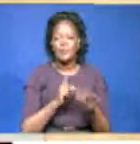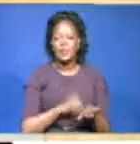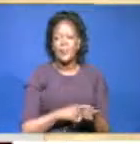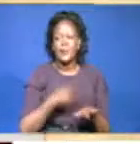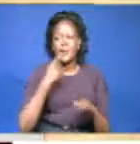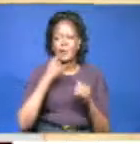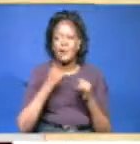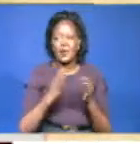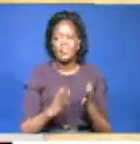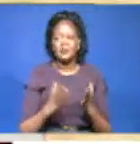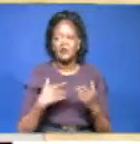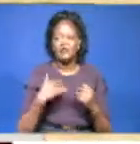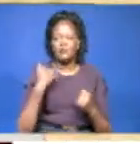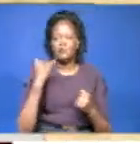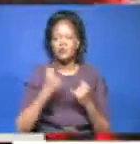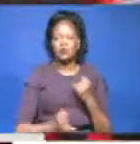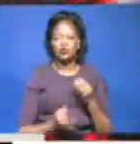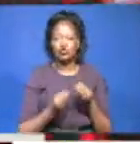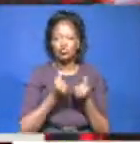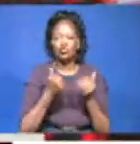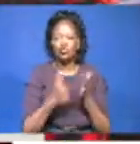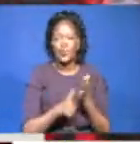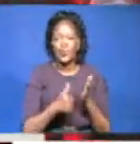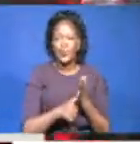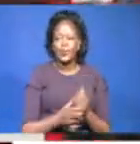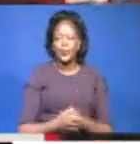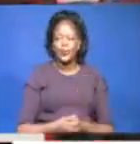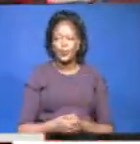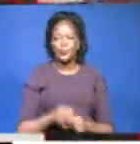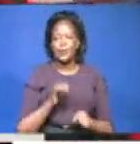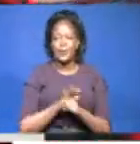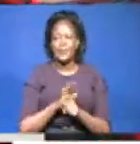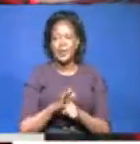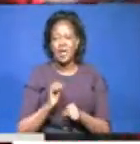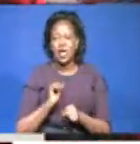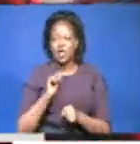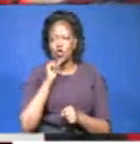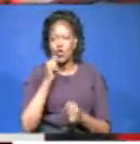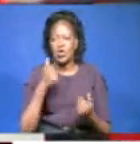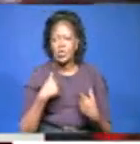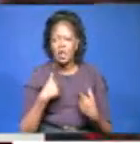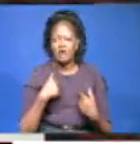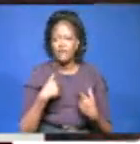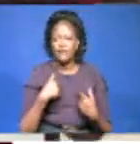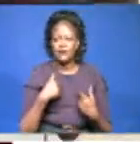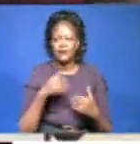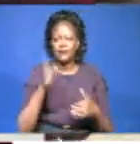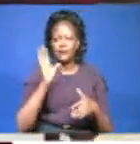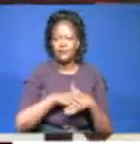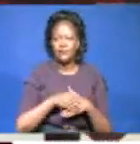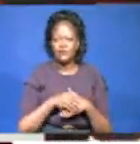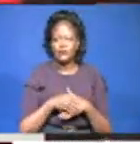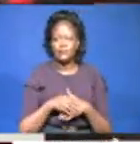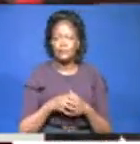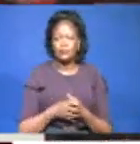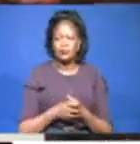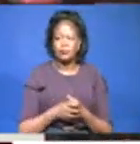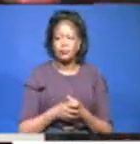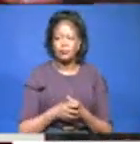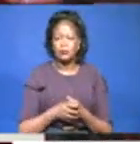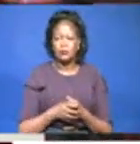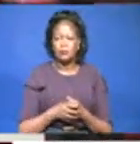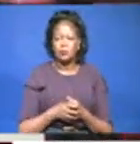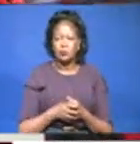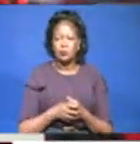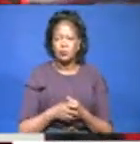a lasting solution to the problem. Many girls do not have sanitary towels.